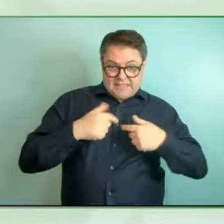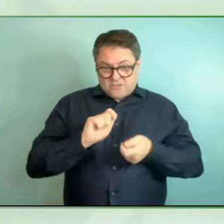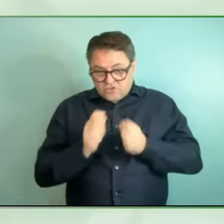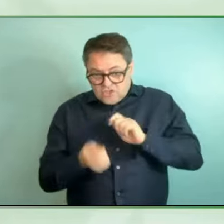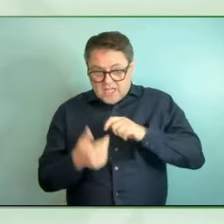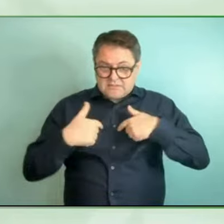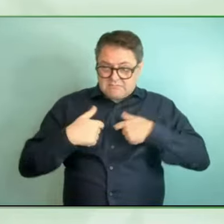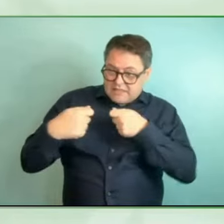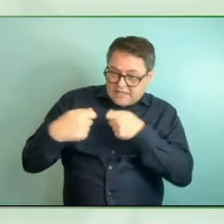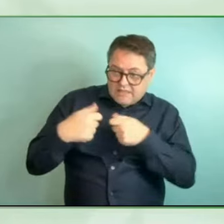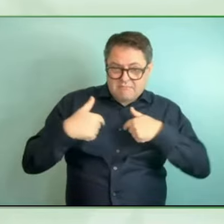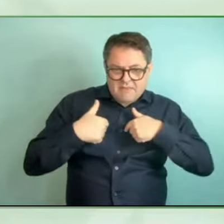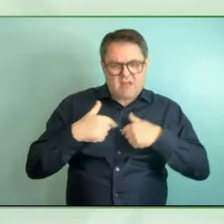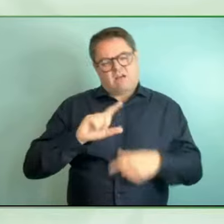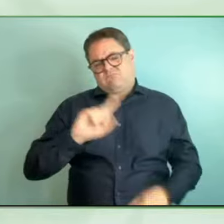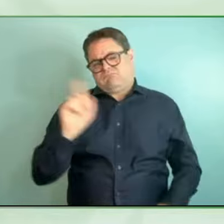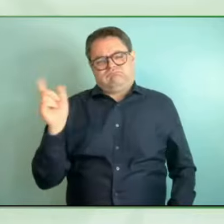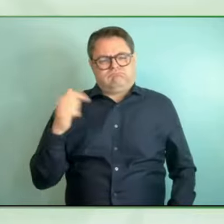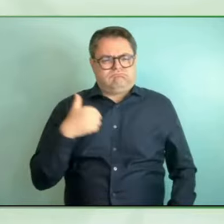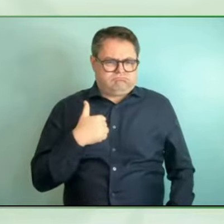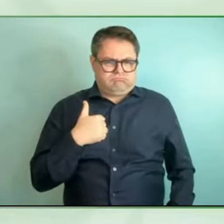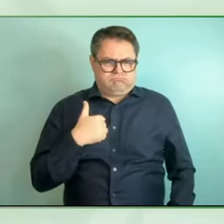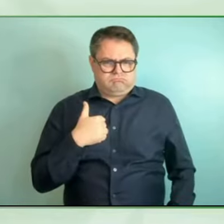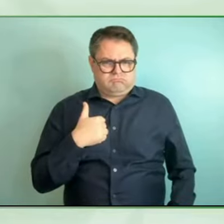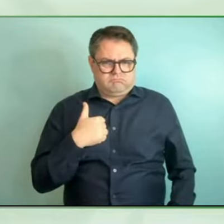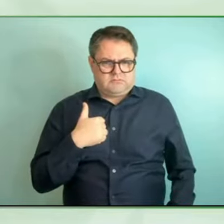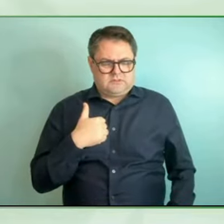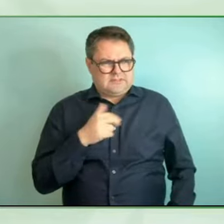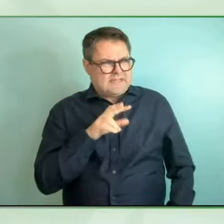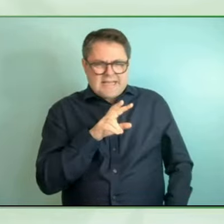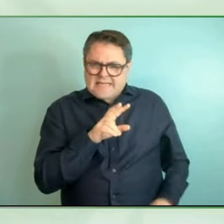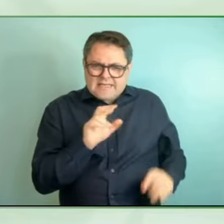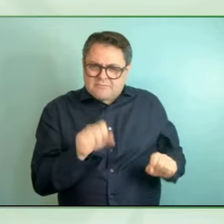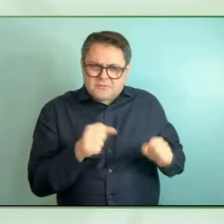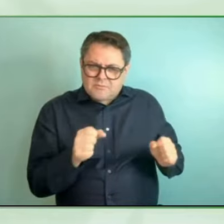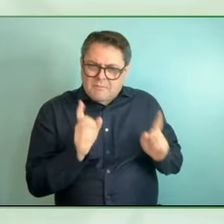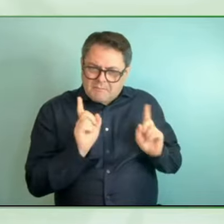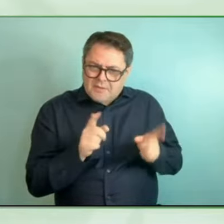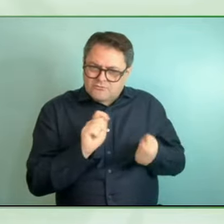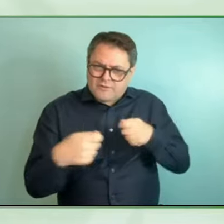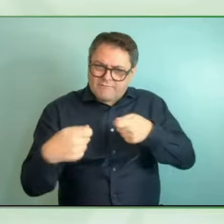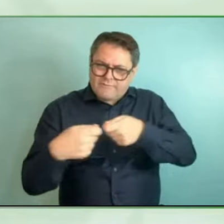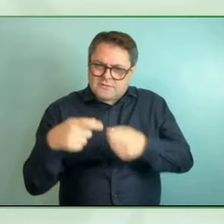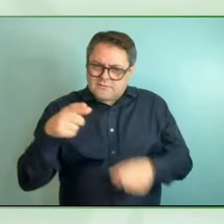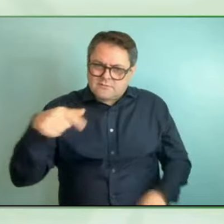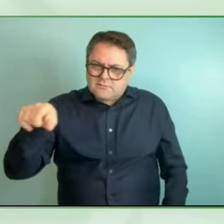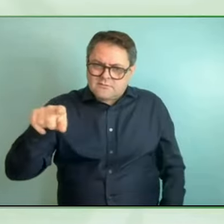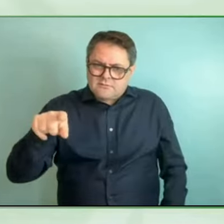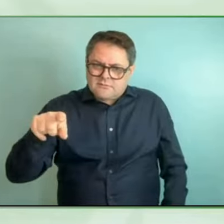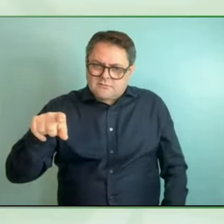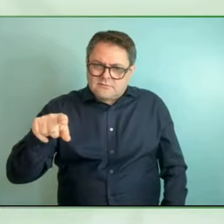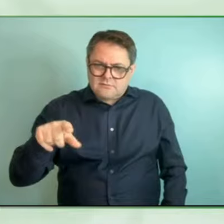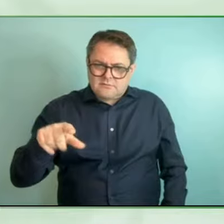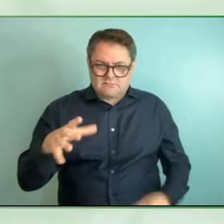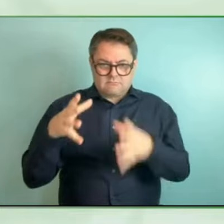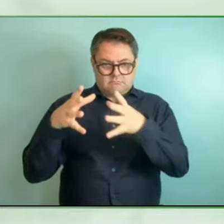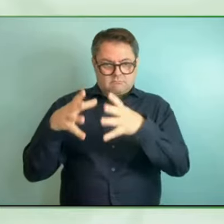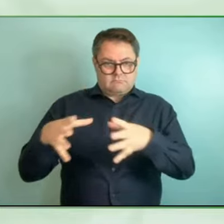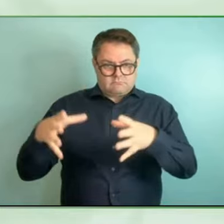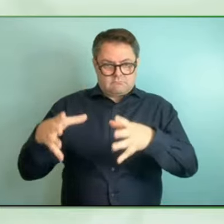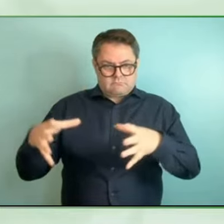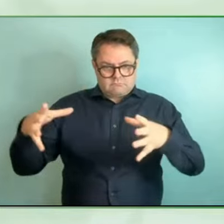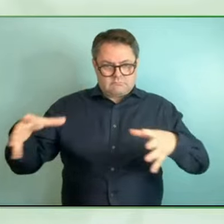in my teaching, which actually is not going to work. It's not working because the numbers are getting really.